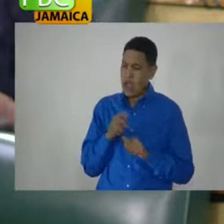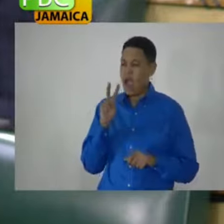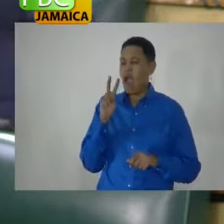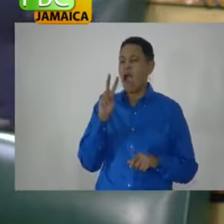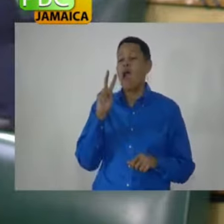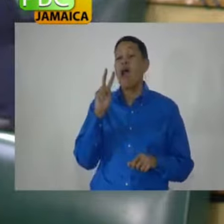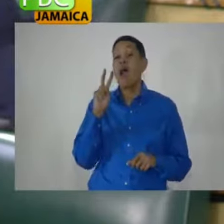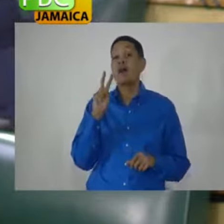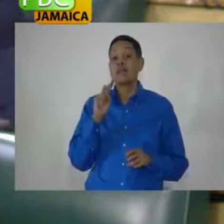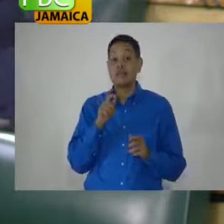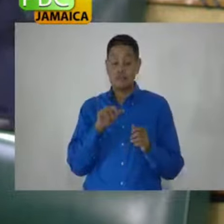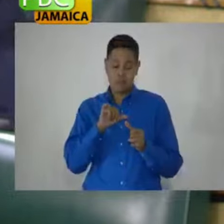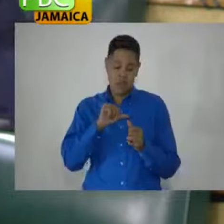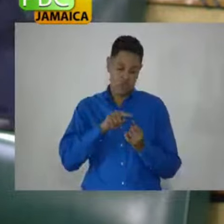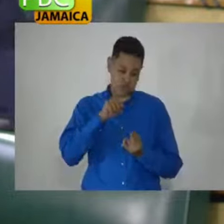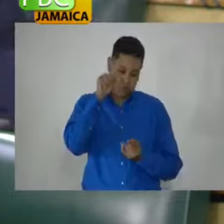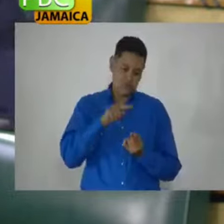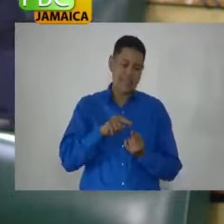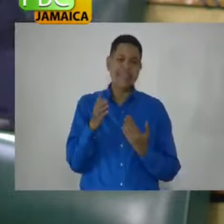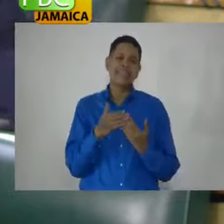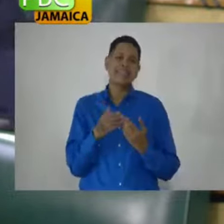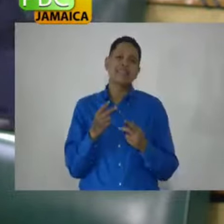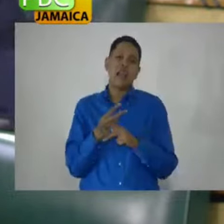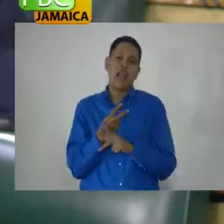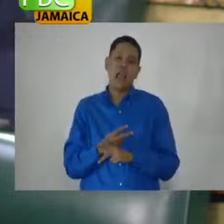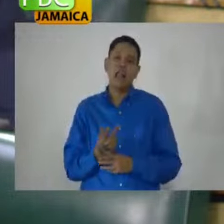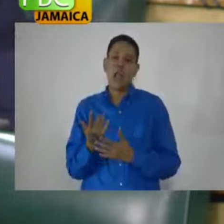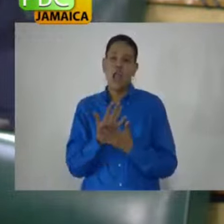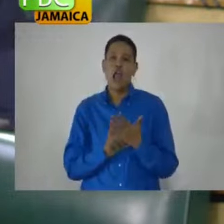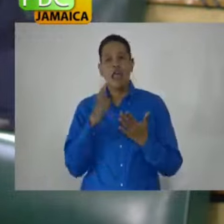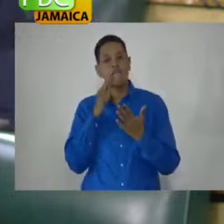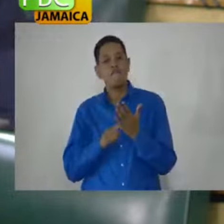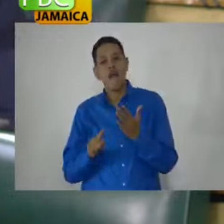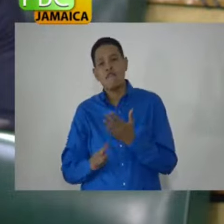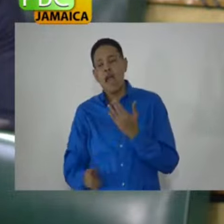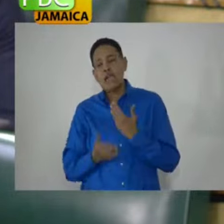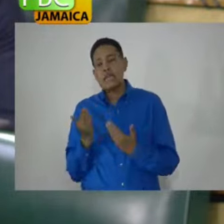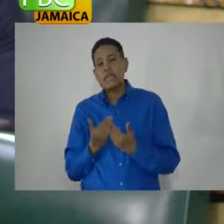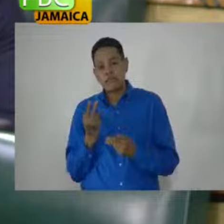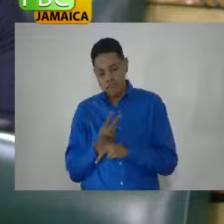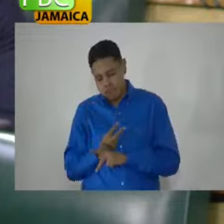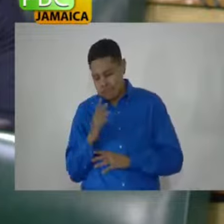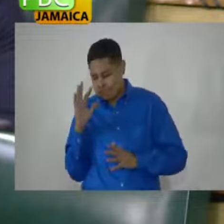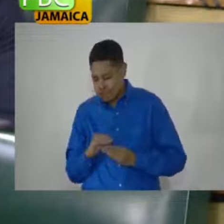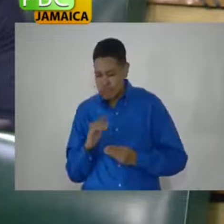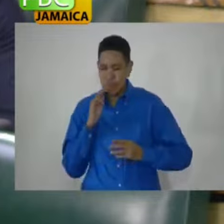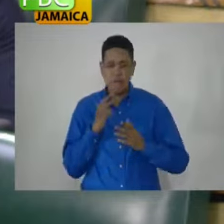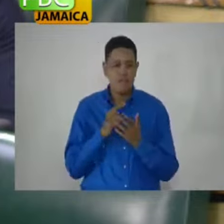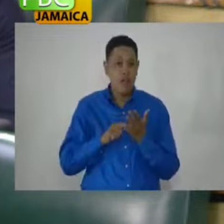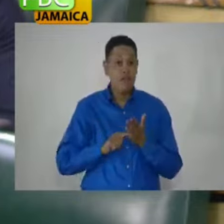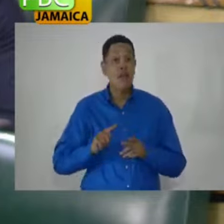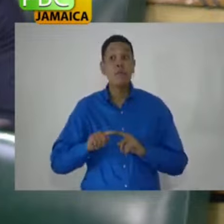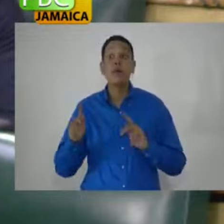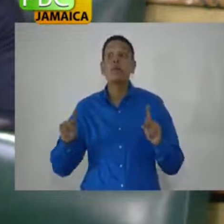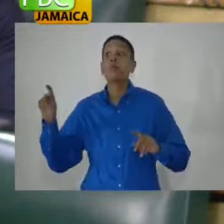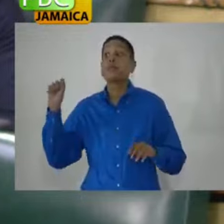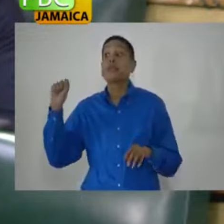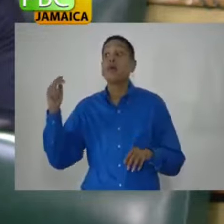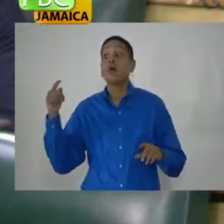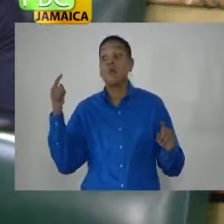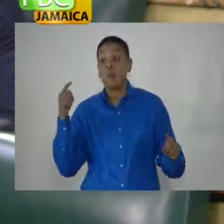is straightforward to calculate, to collect, and to verify. However, stakeholders pointed out, and we